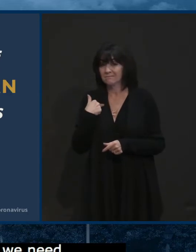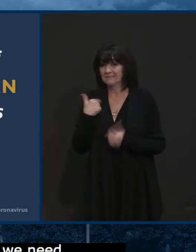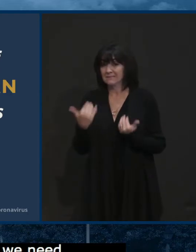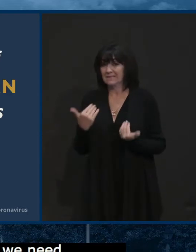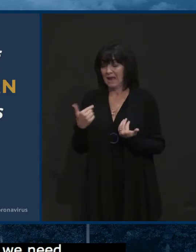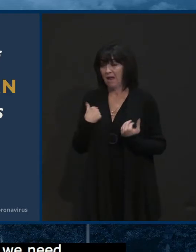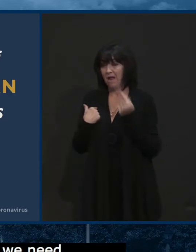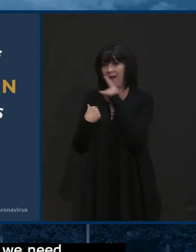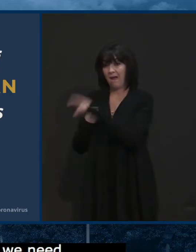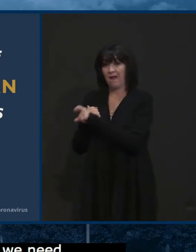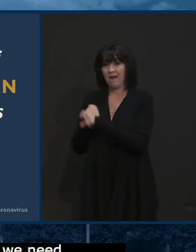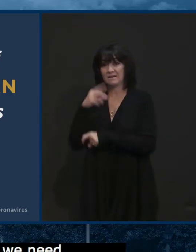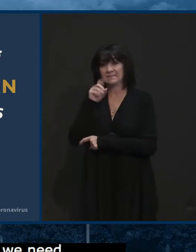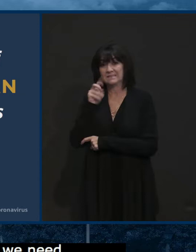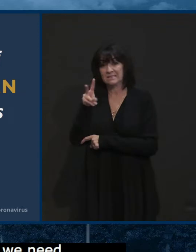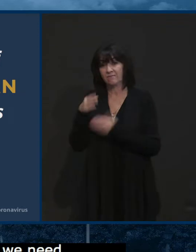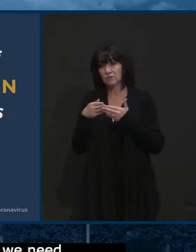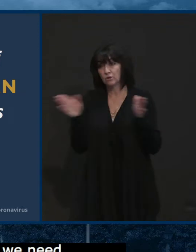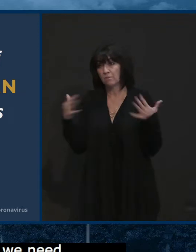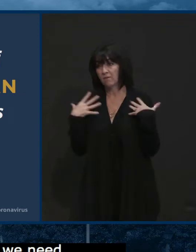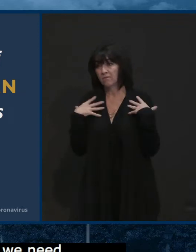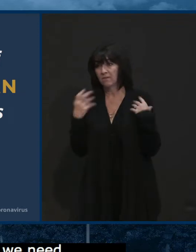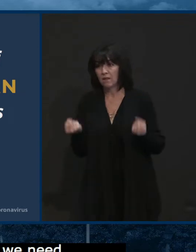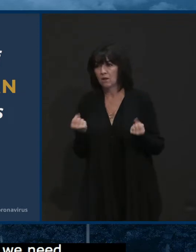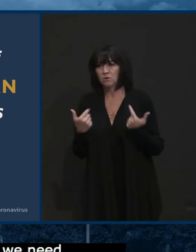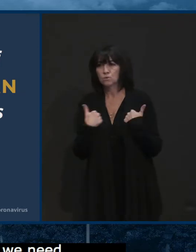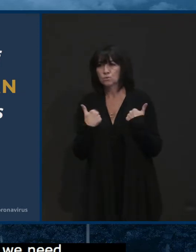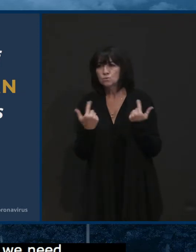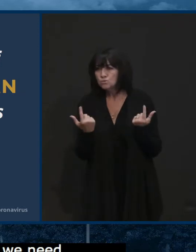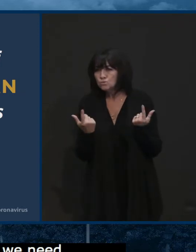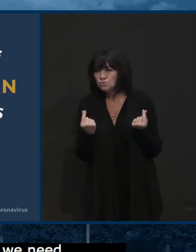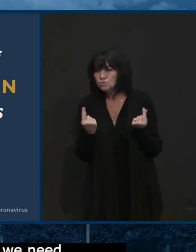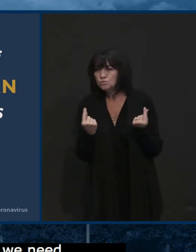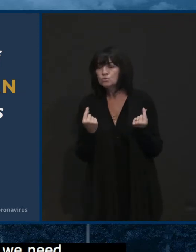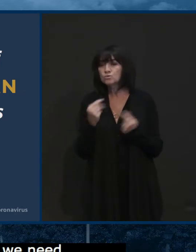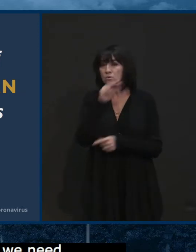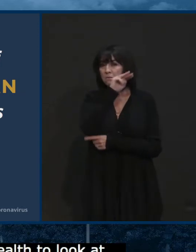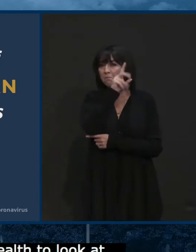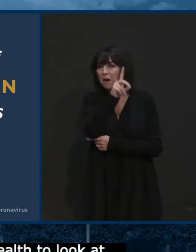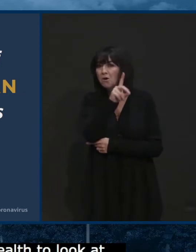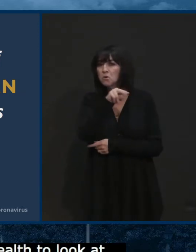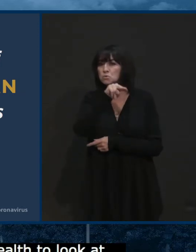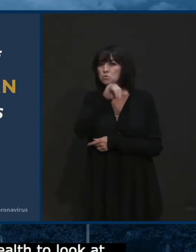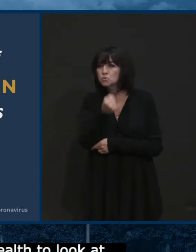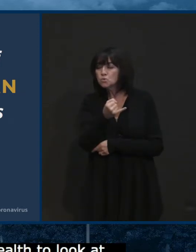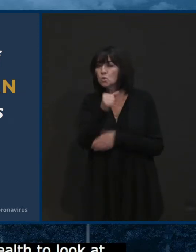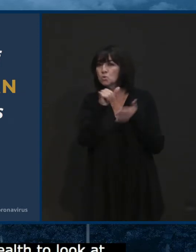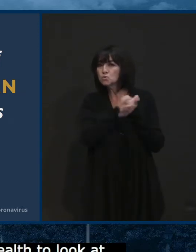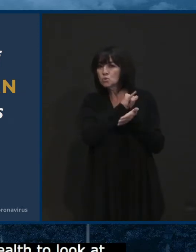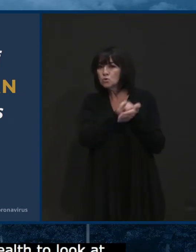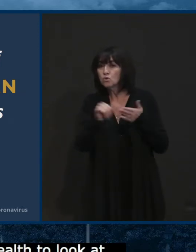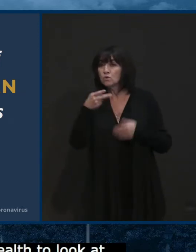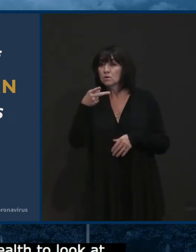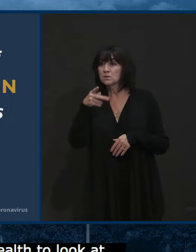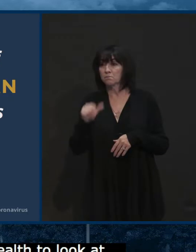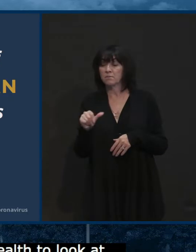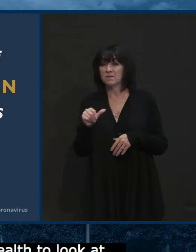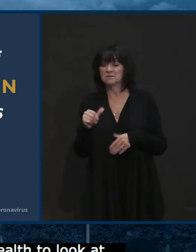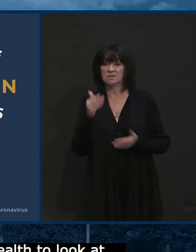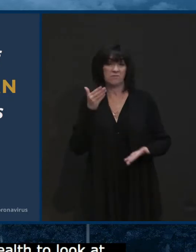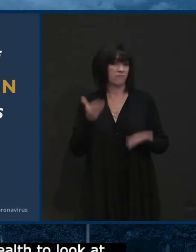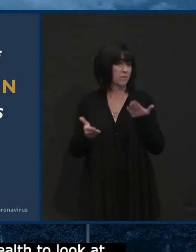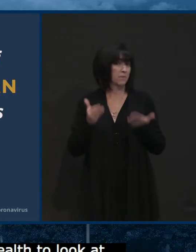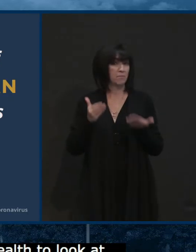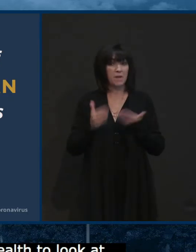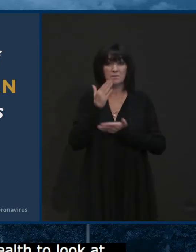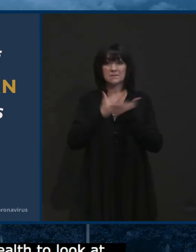look at what other states are doing around us, Maryland, New Jersey, New York, Pennsylvania, to consider some of the restrictions that